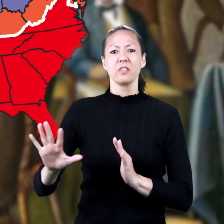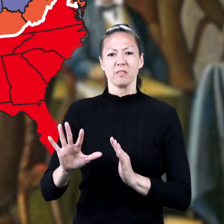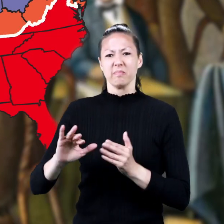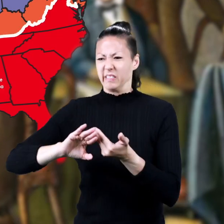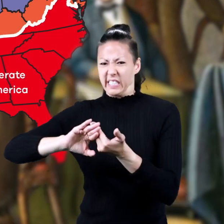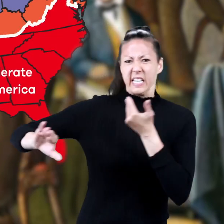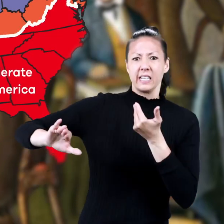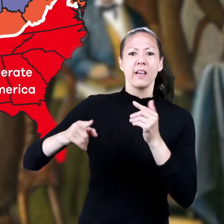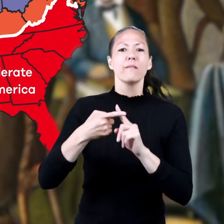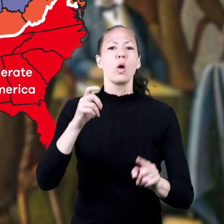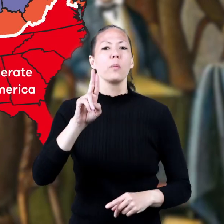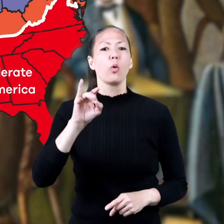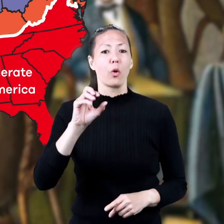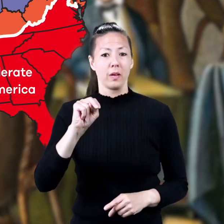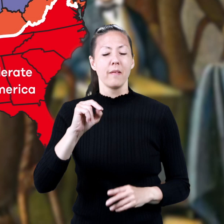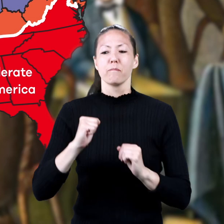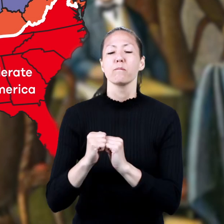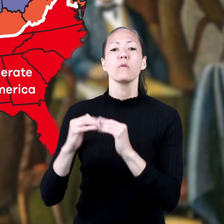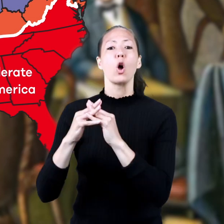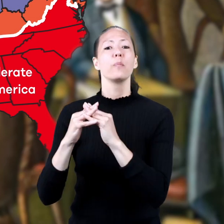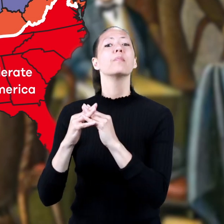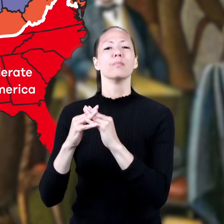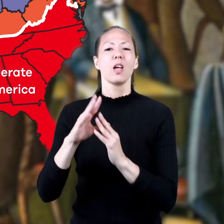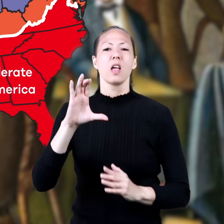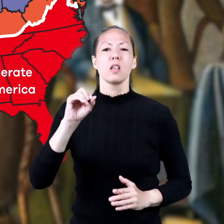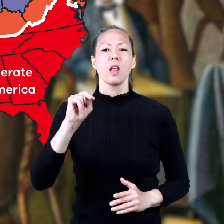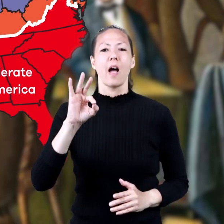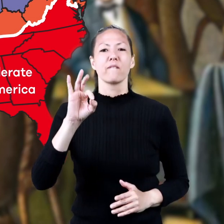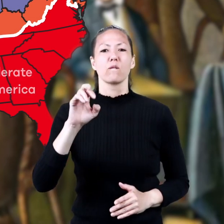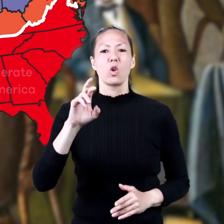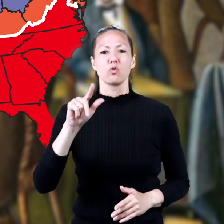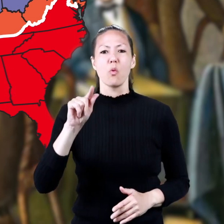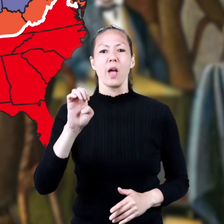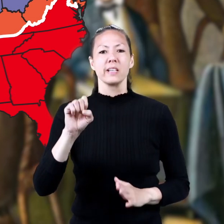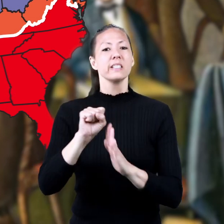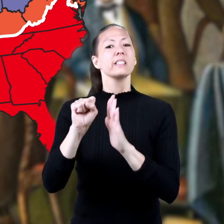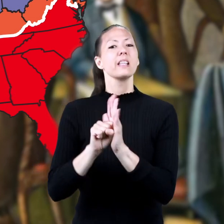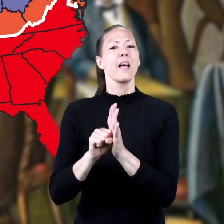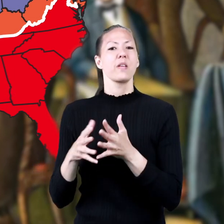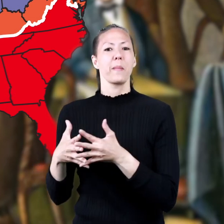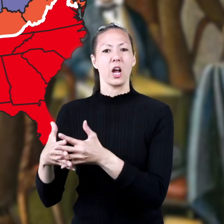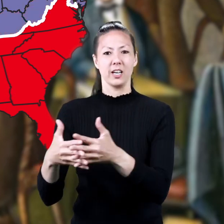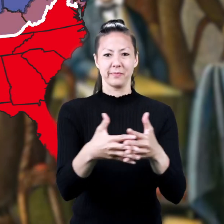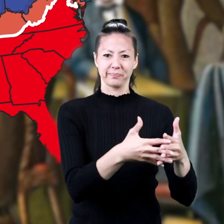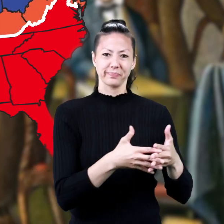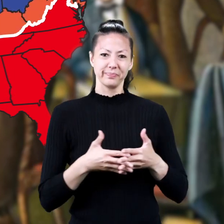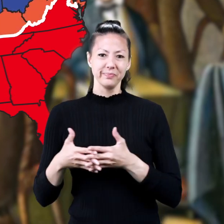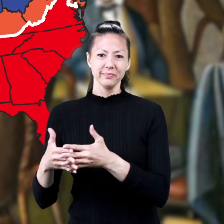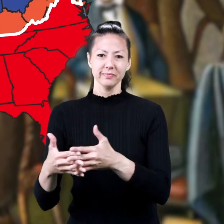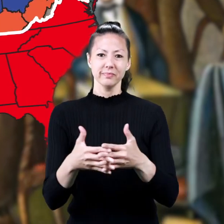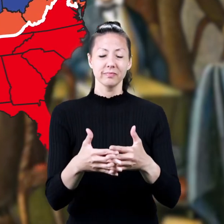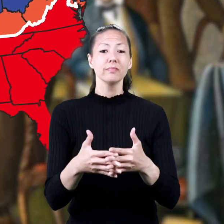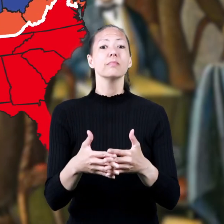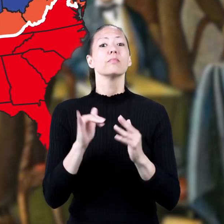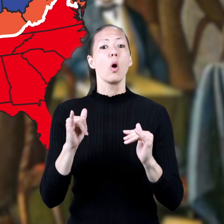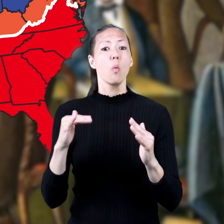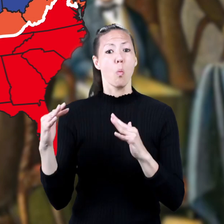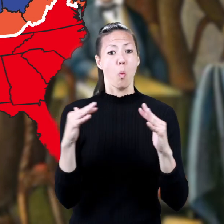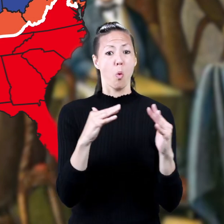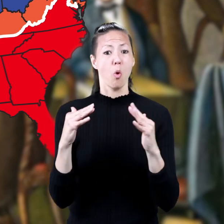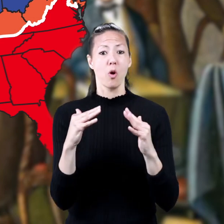the Confederate States of America. The war between the Northern and Southern